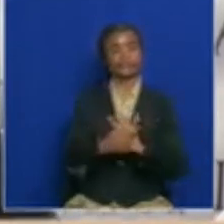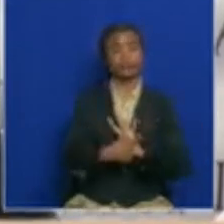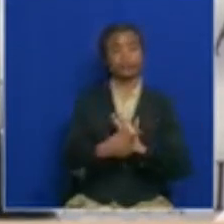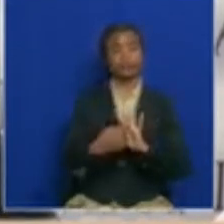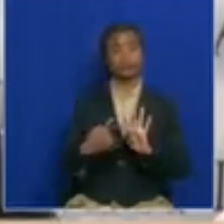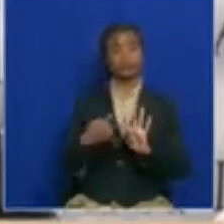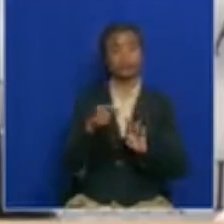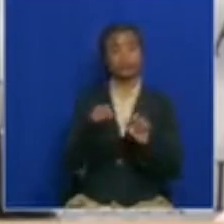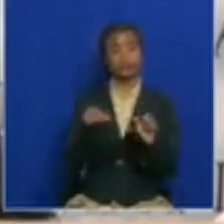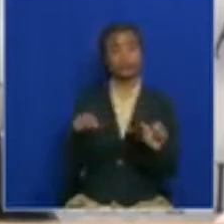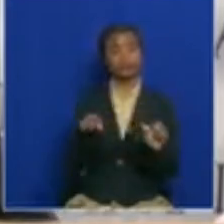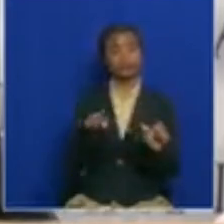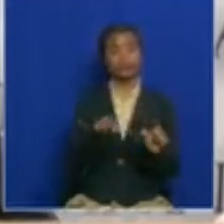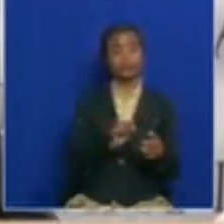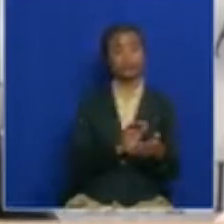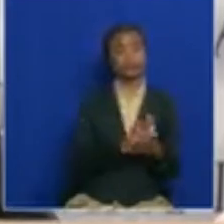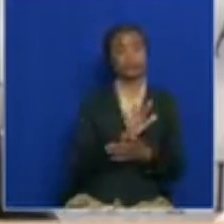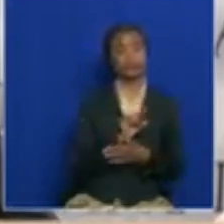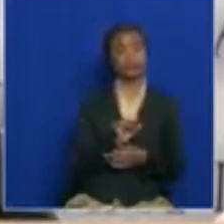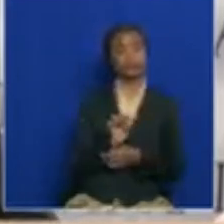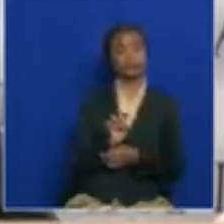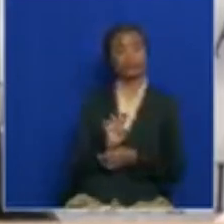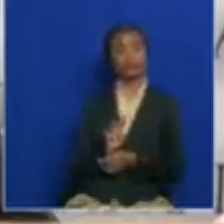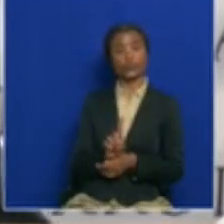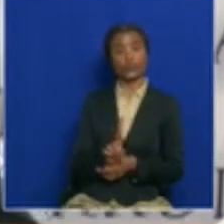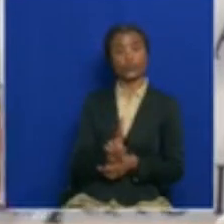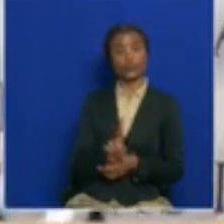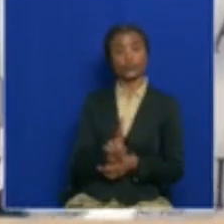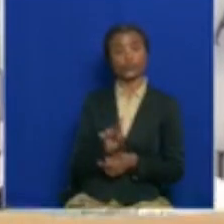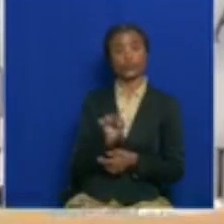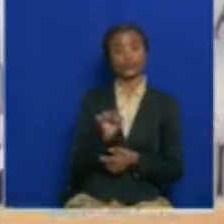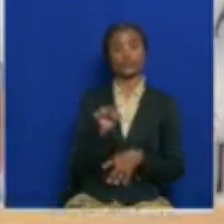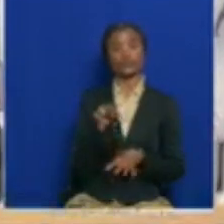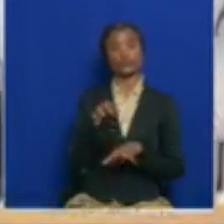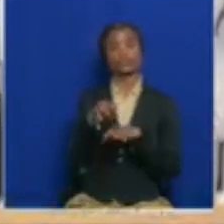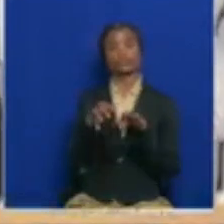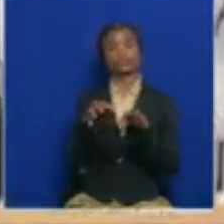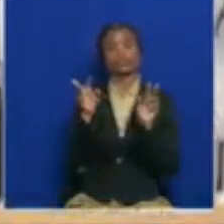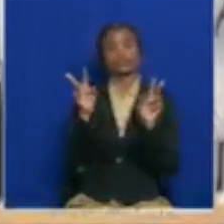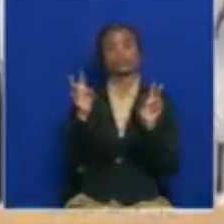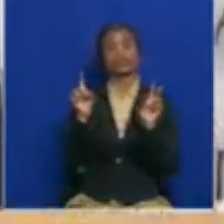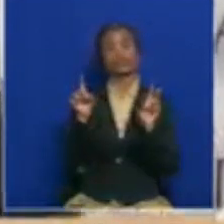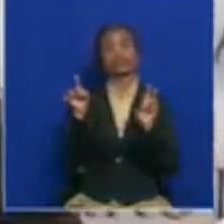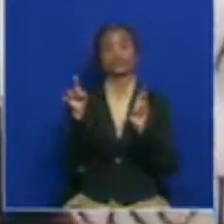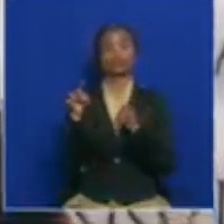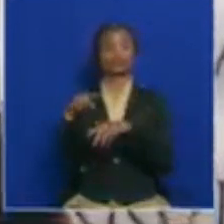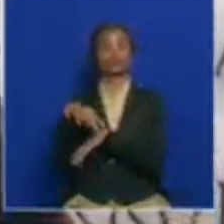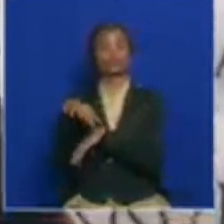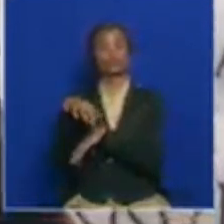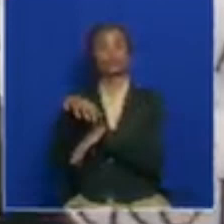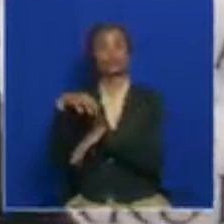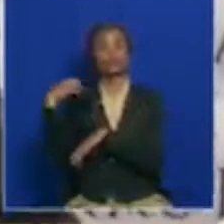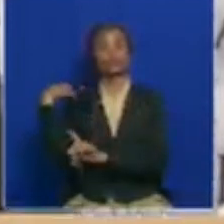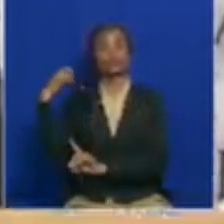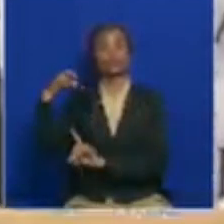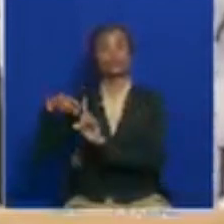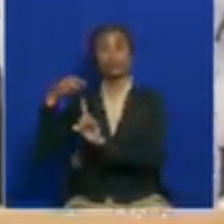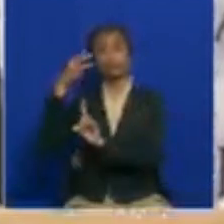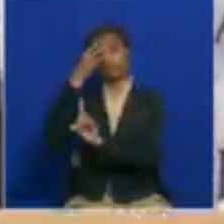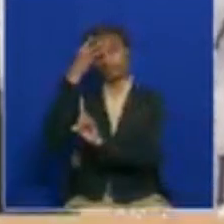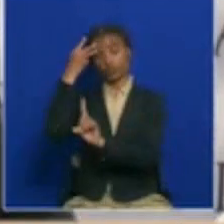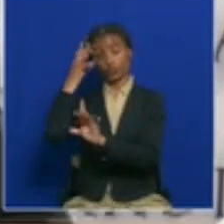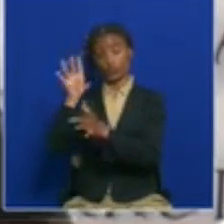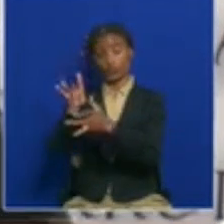you address matters of your relationship with Minister Senzo Mchunu. At 15.2, you deal with